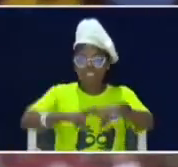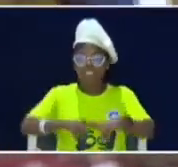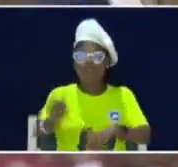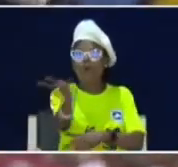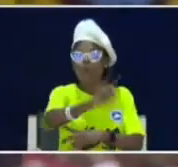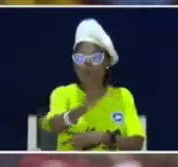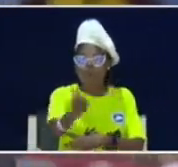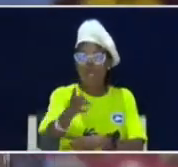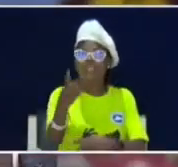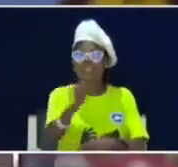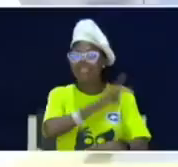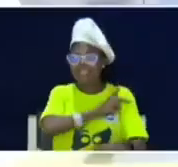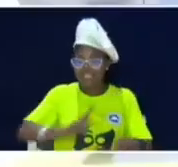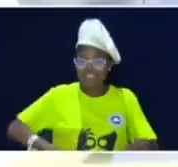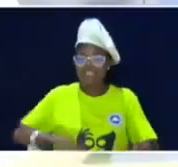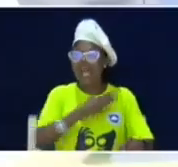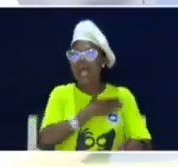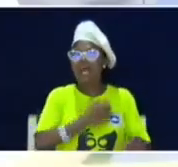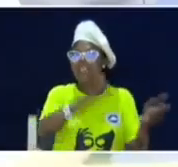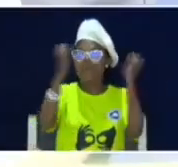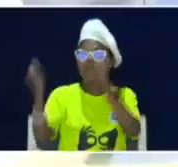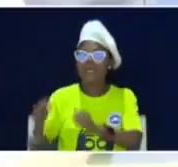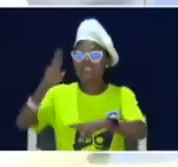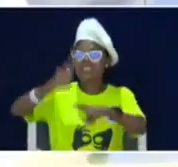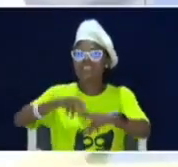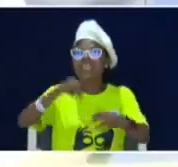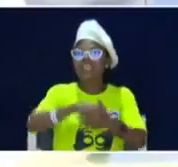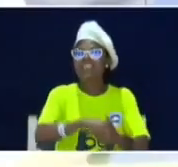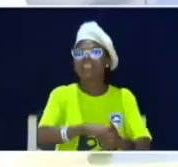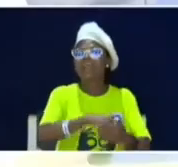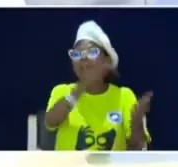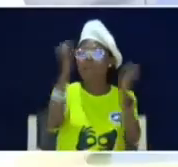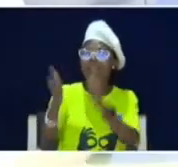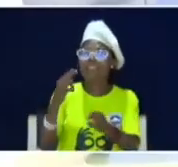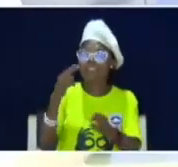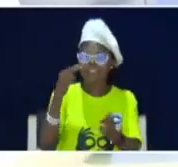kings and the mighties in the name of Jesus.